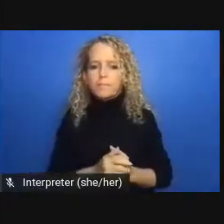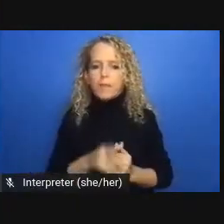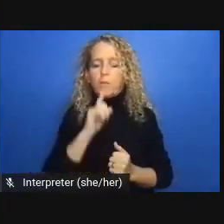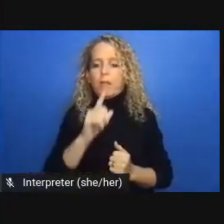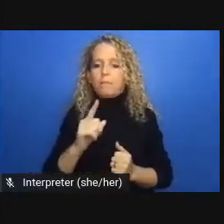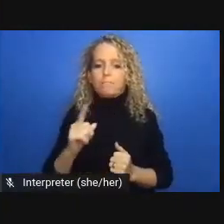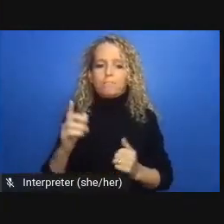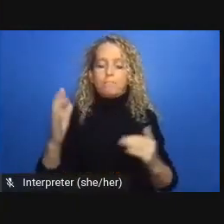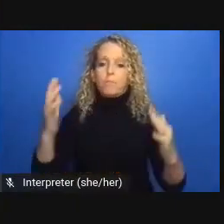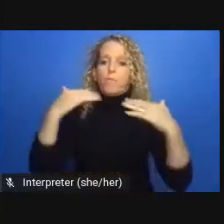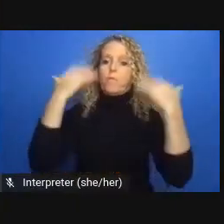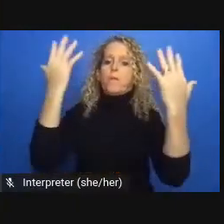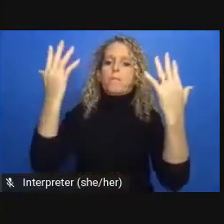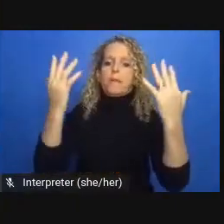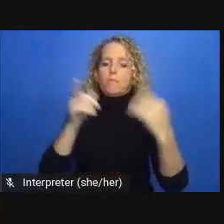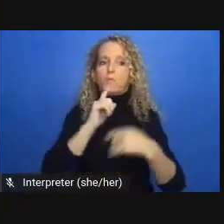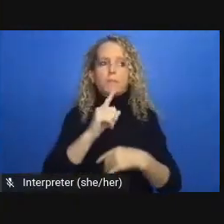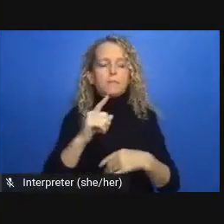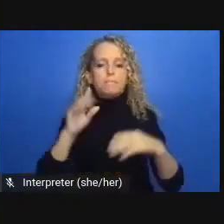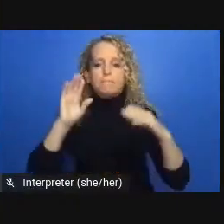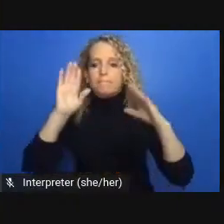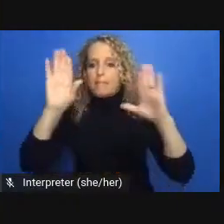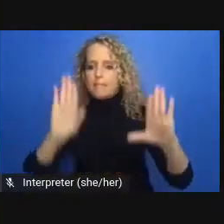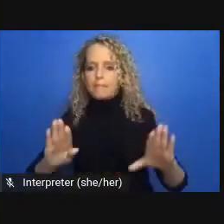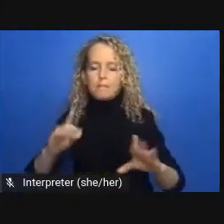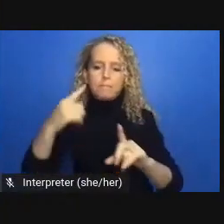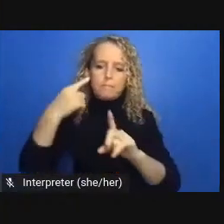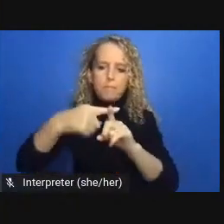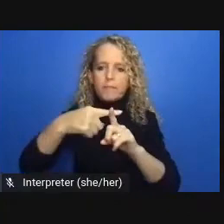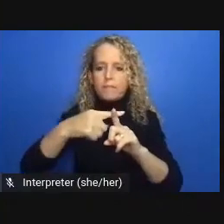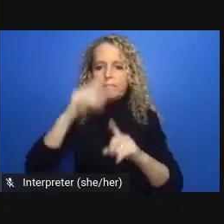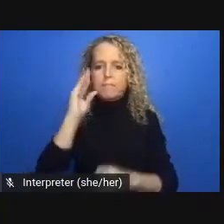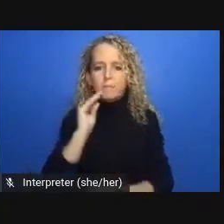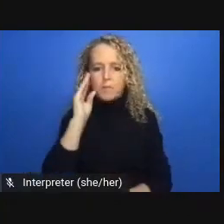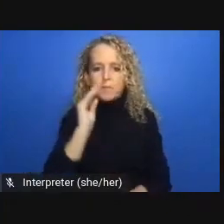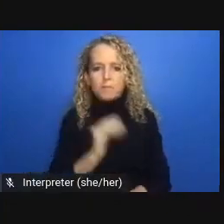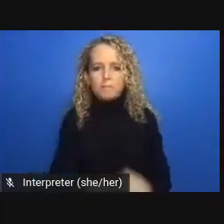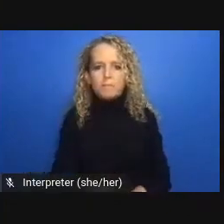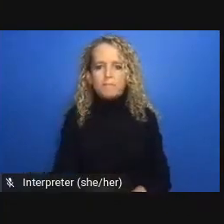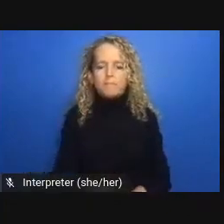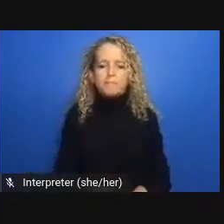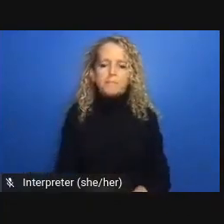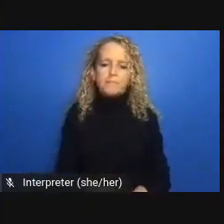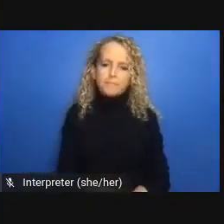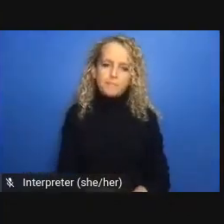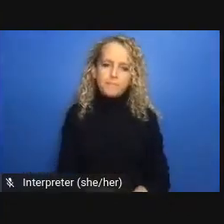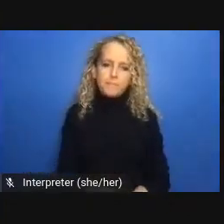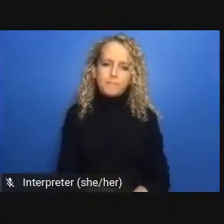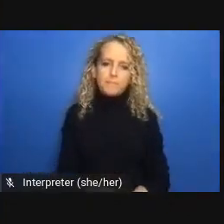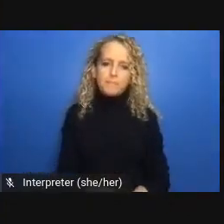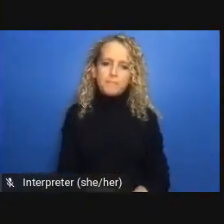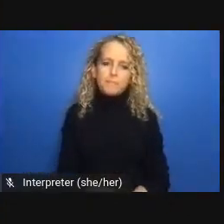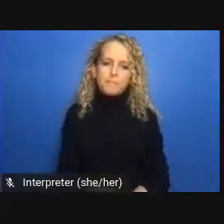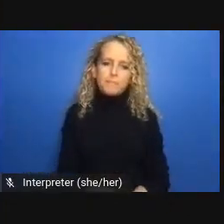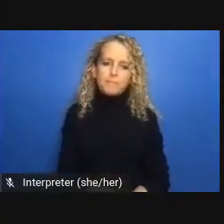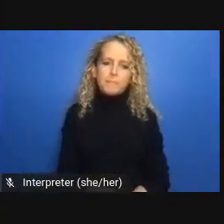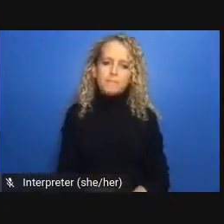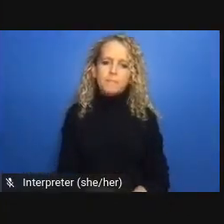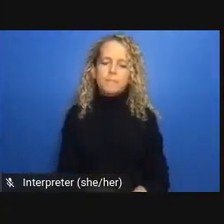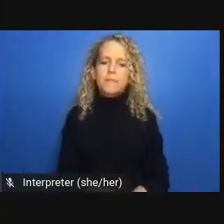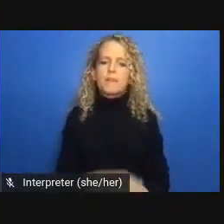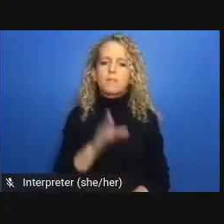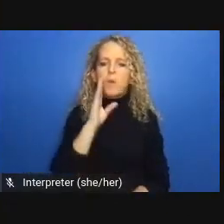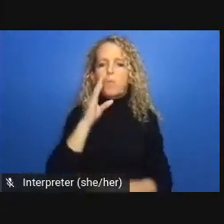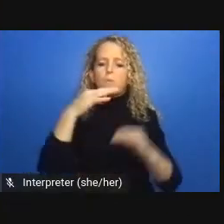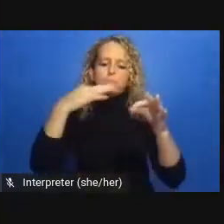And it was an extremely positive experience. So I'm going to tell you a little bit about what we heard, and then I'm